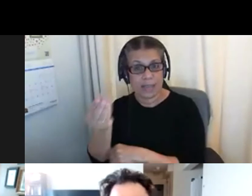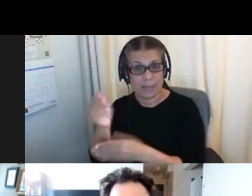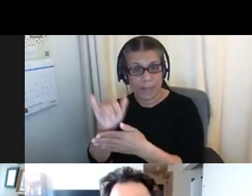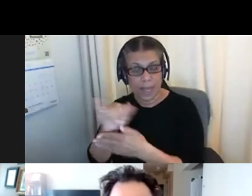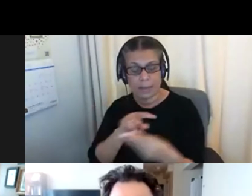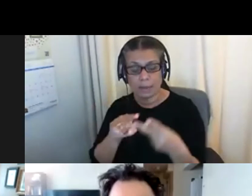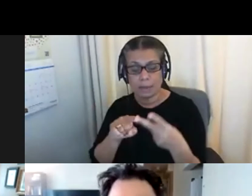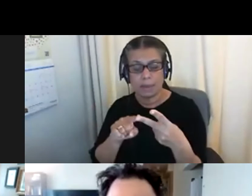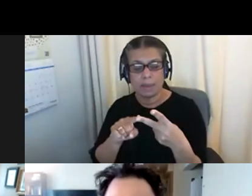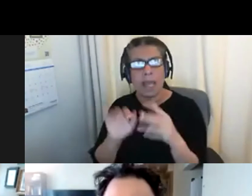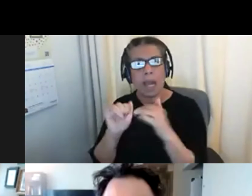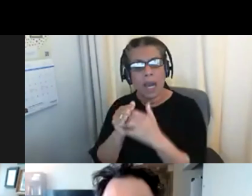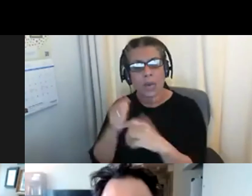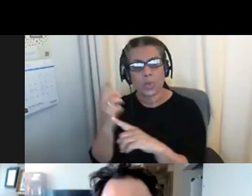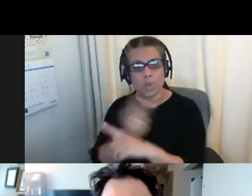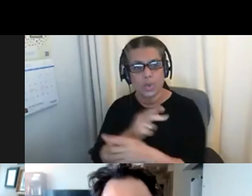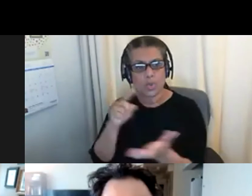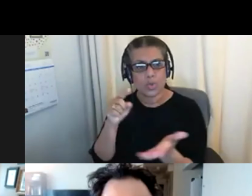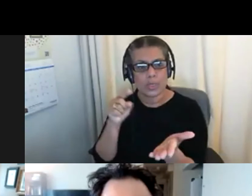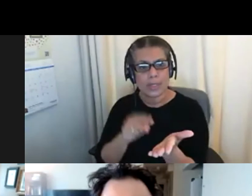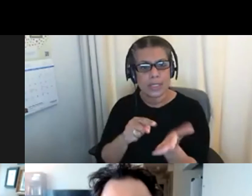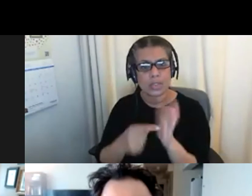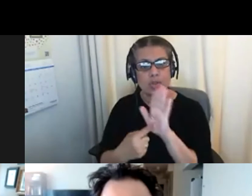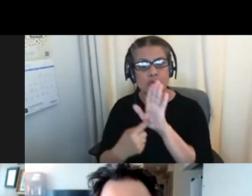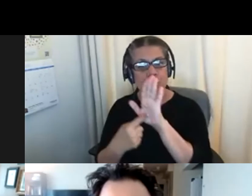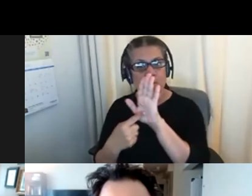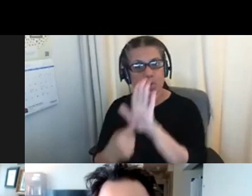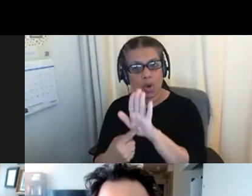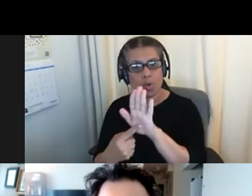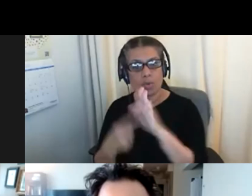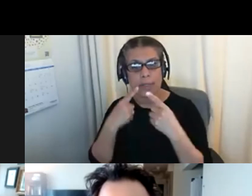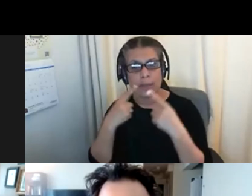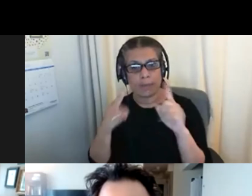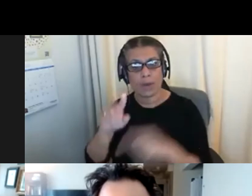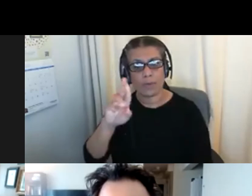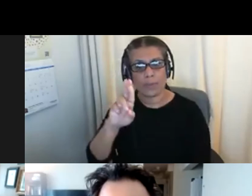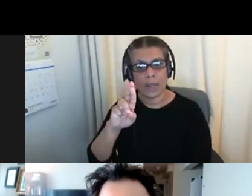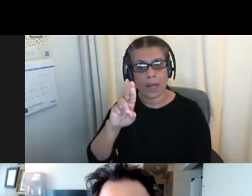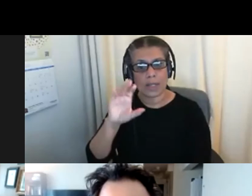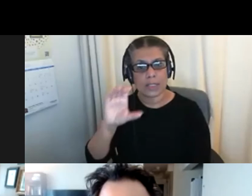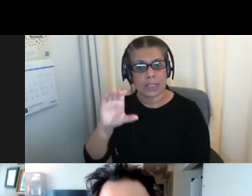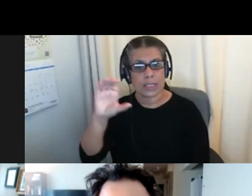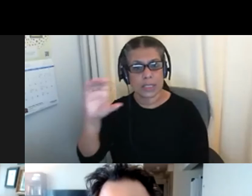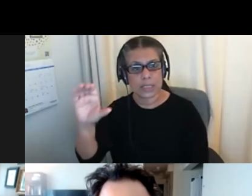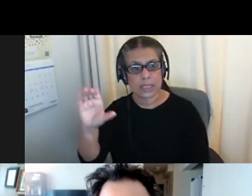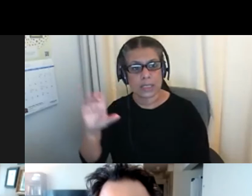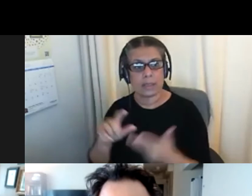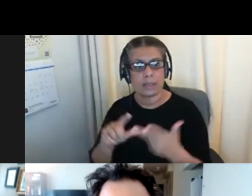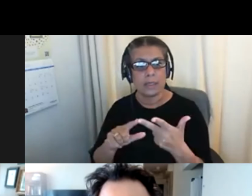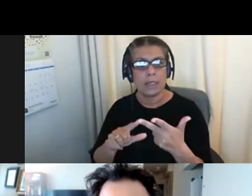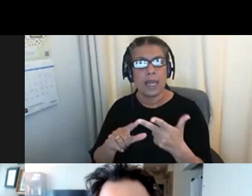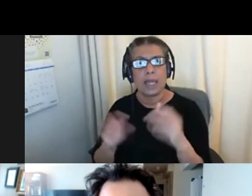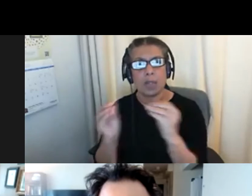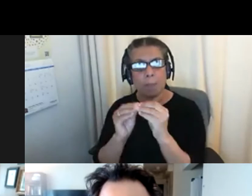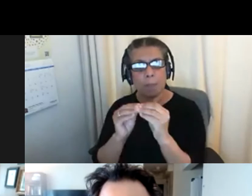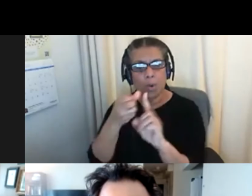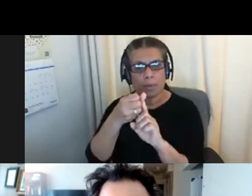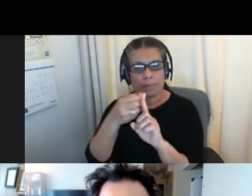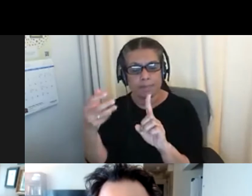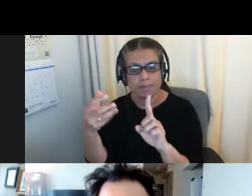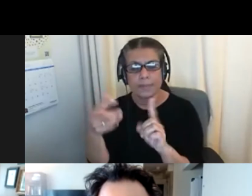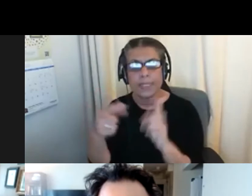how exactly would you use the SURE to demonstrate the effectiveness of an RCC? And then Sierra went into further detail and said, oftentimes you